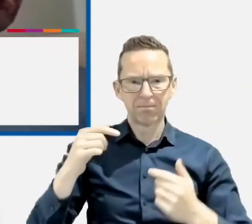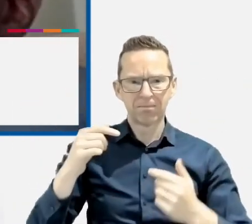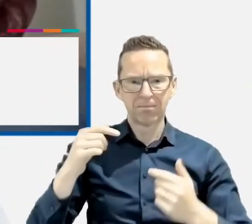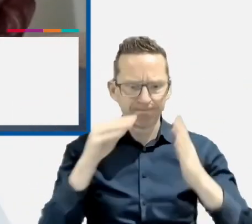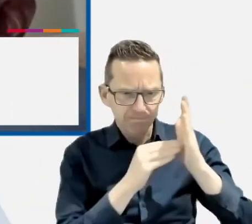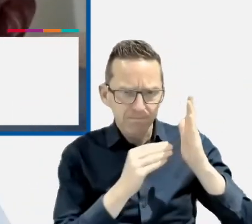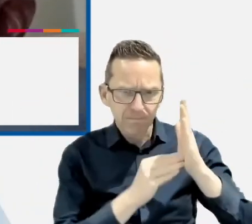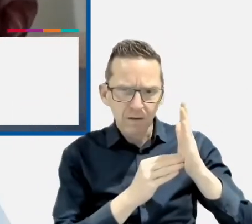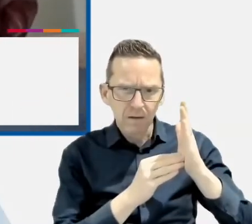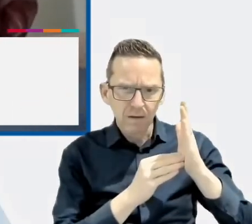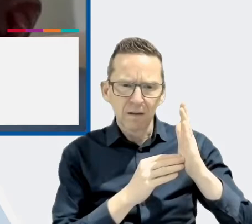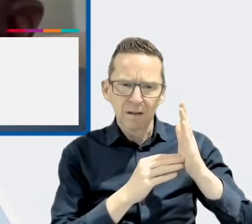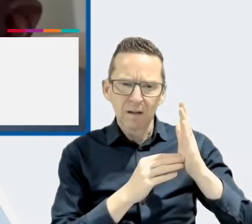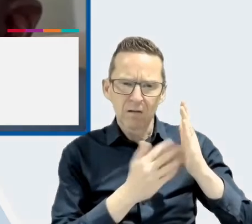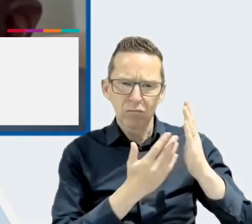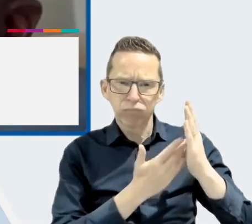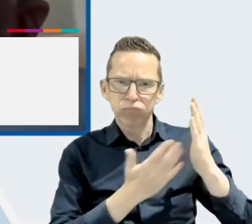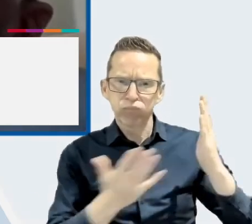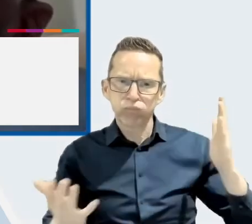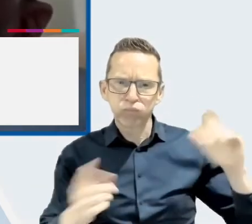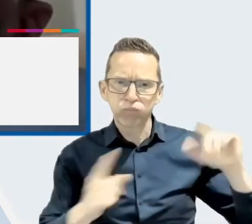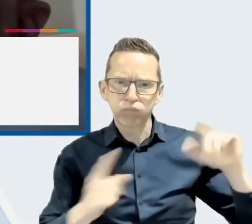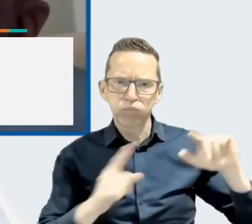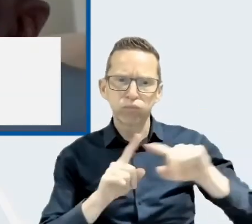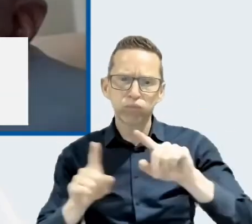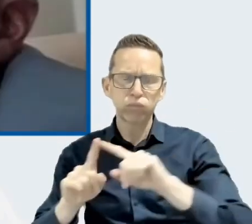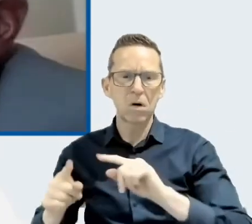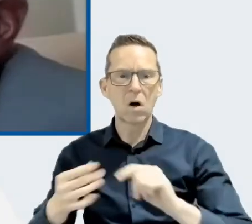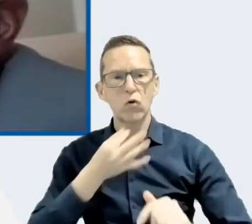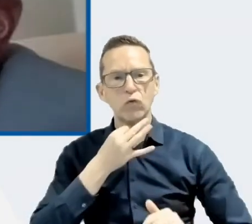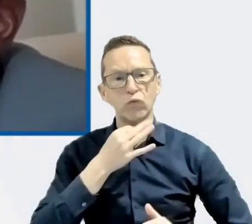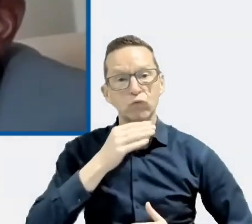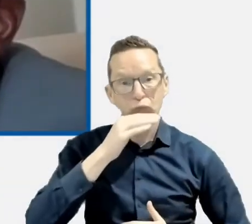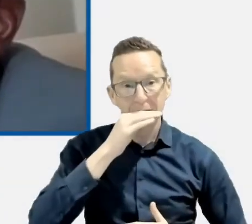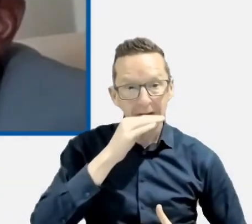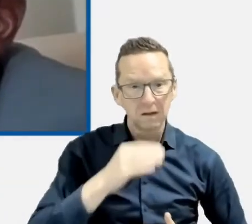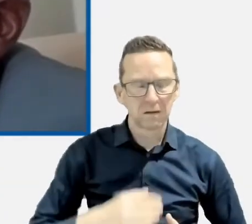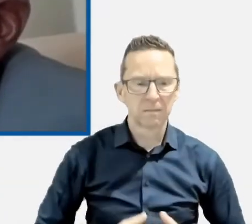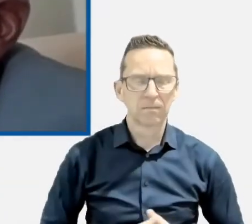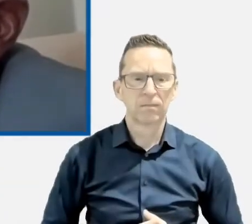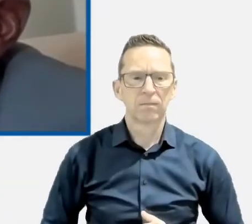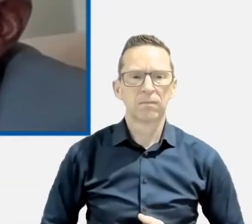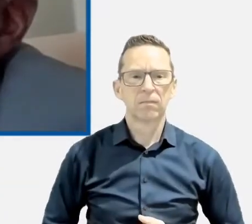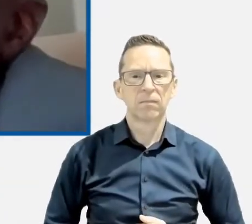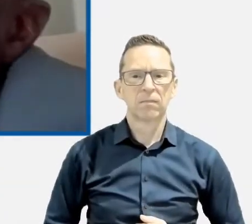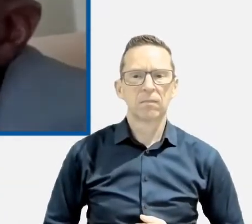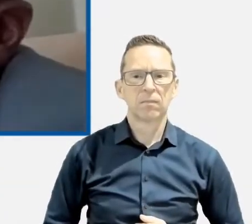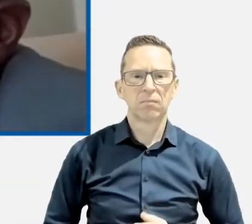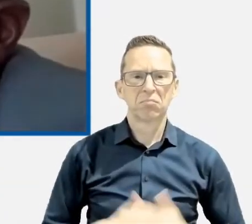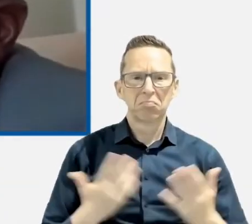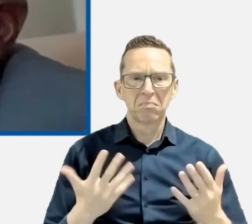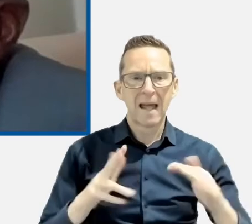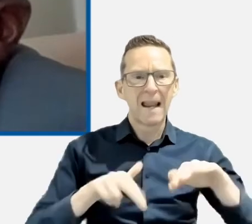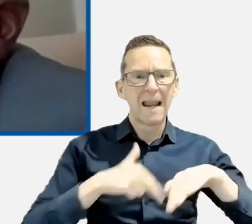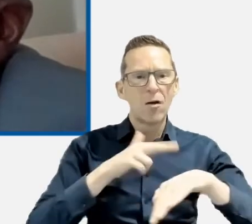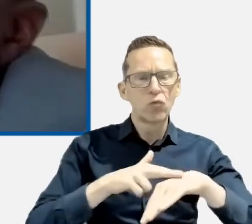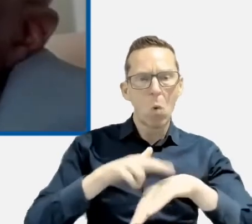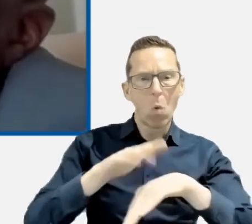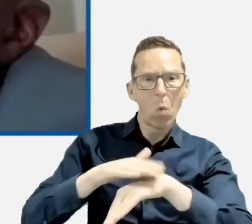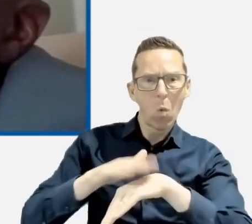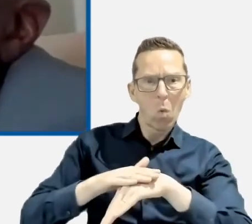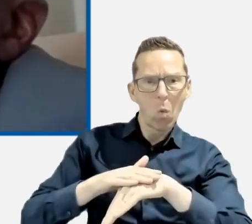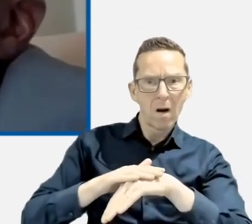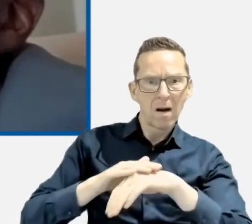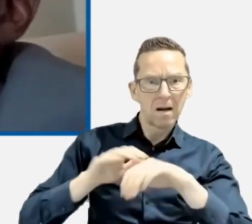also issues to do with the national early warning, as well as strengthening information, and as well